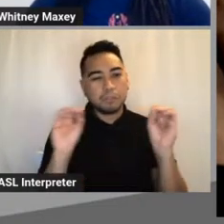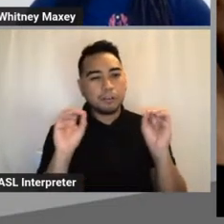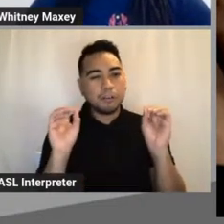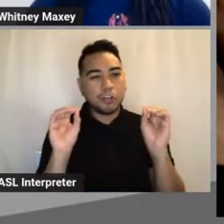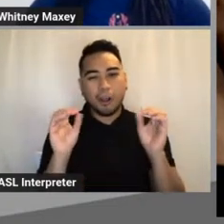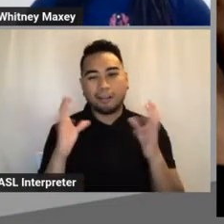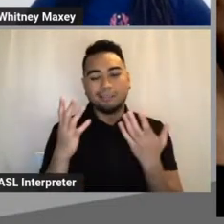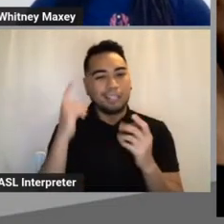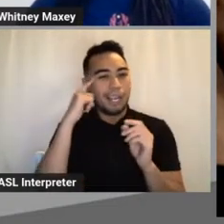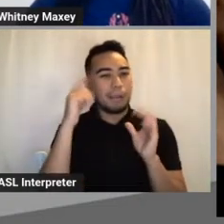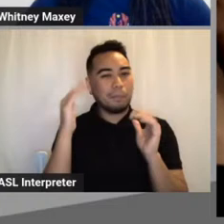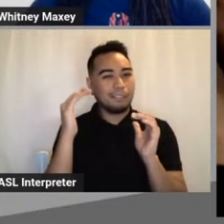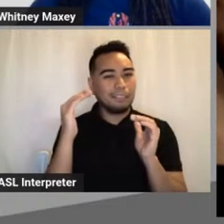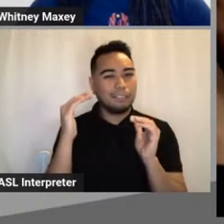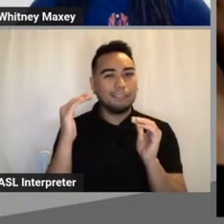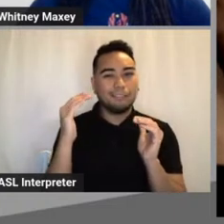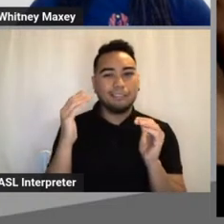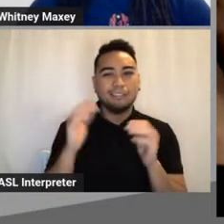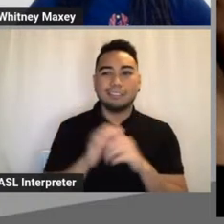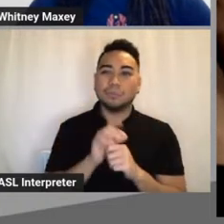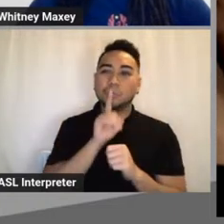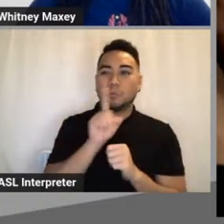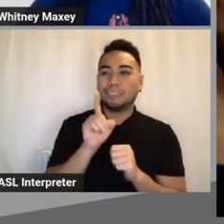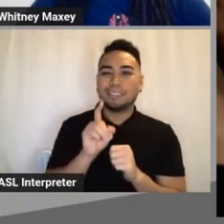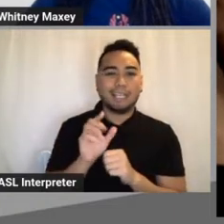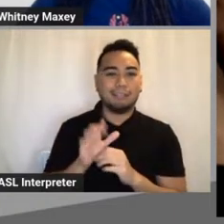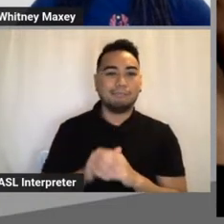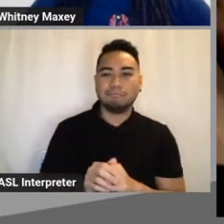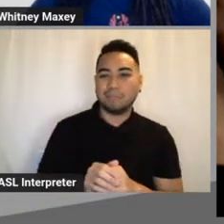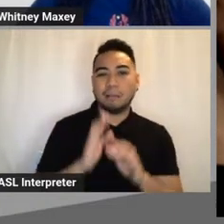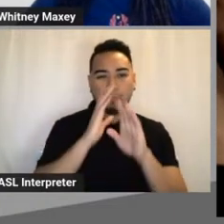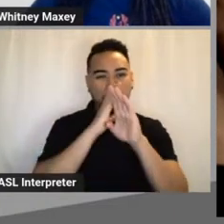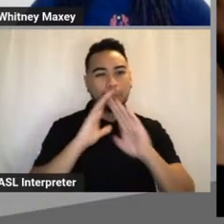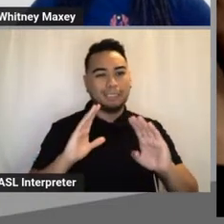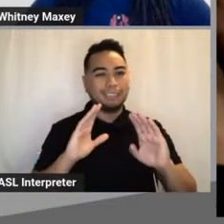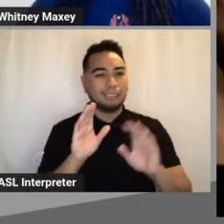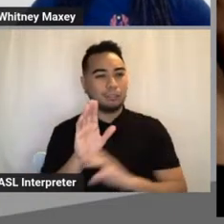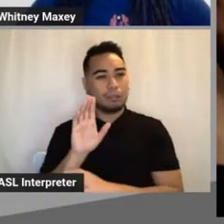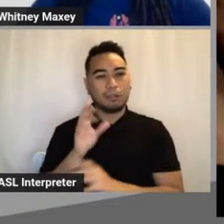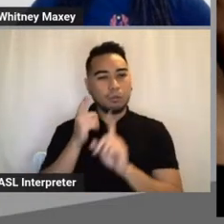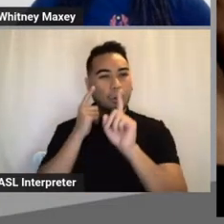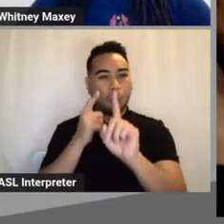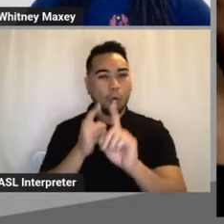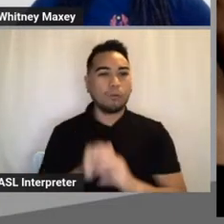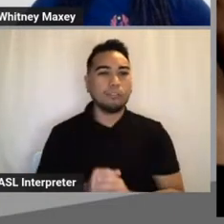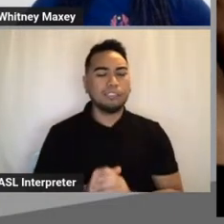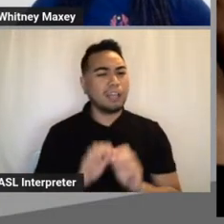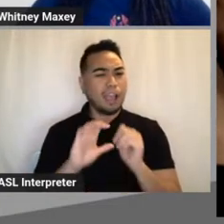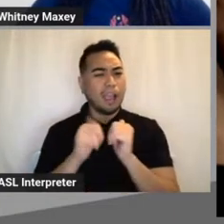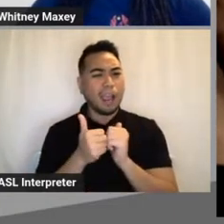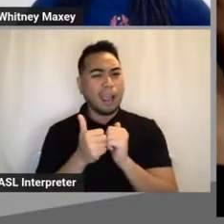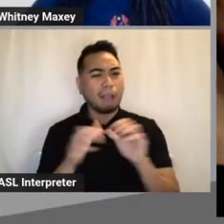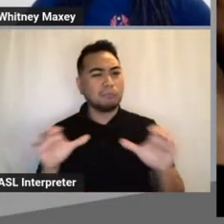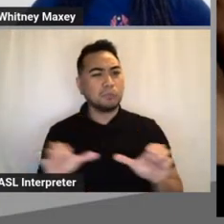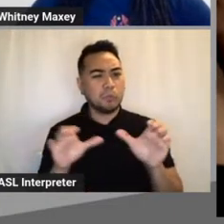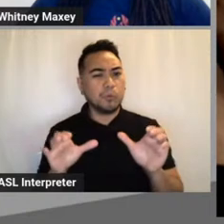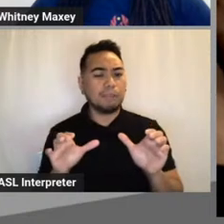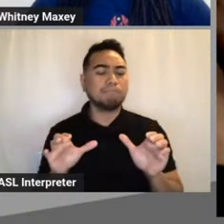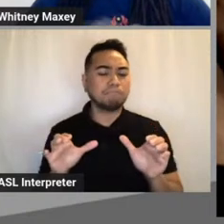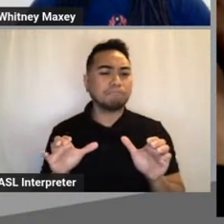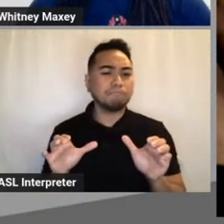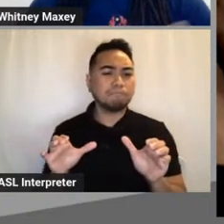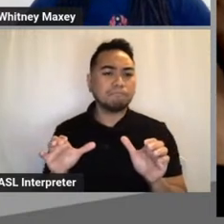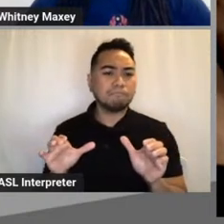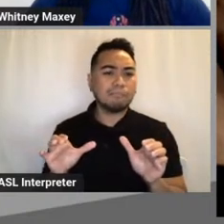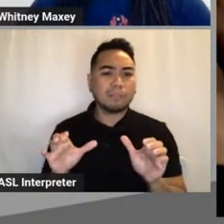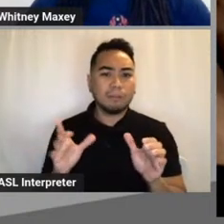So how might we build? Well, upon the growing sentiment for Palestinian rights within the Democratic Party,